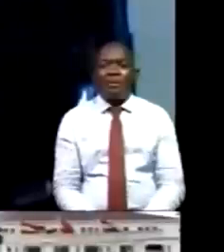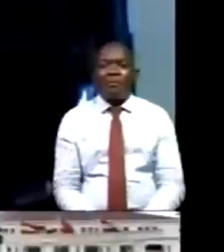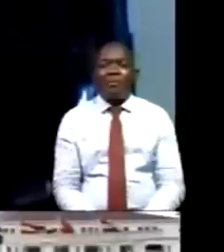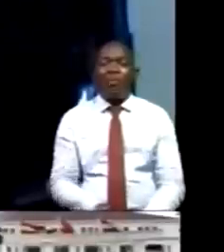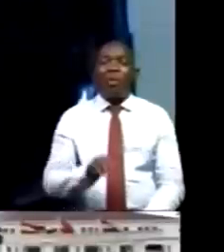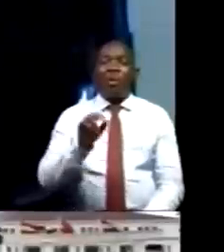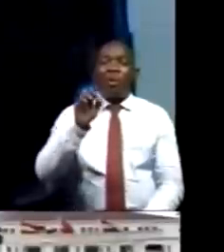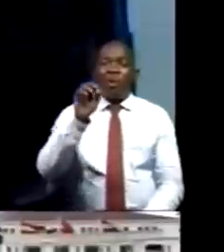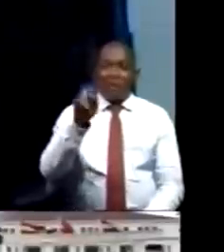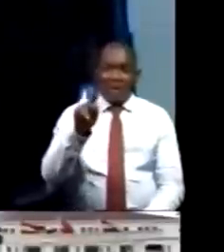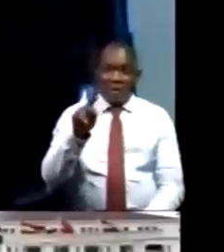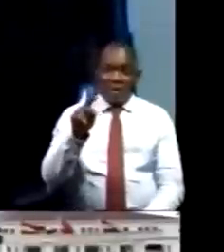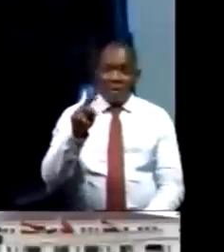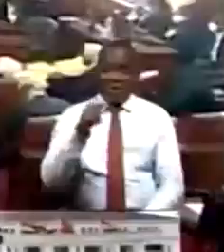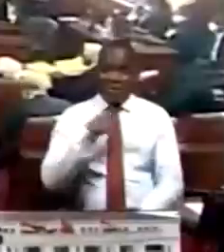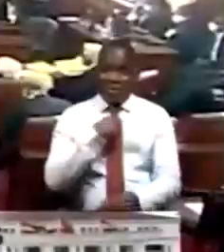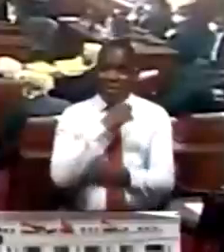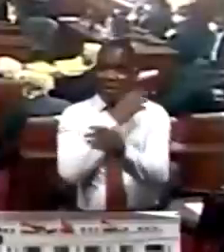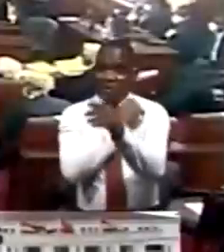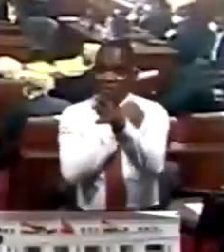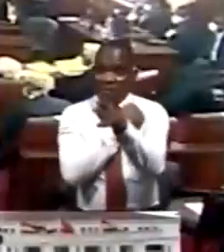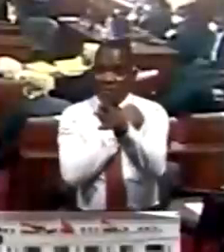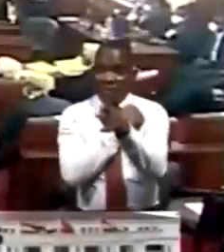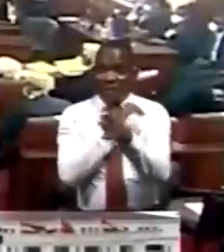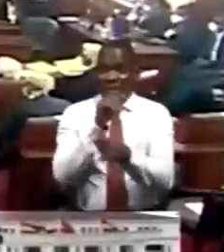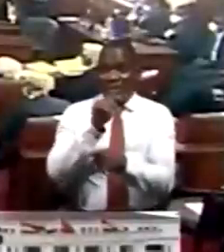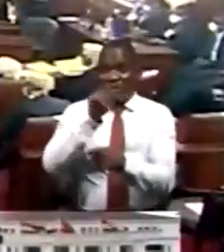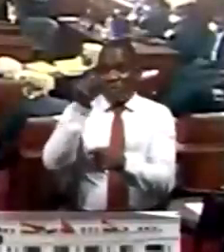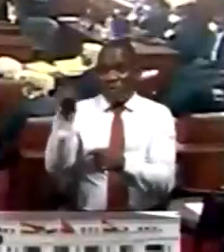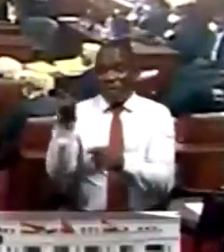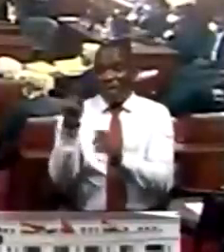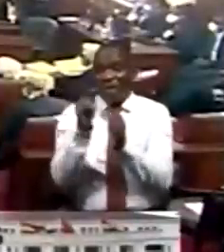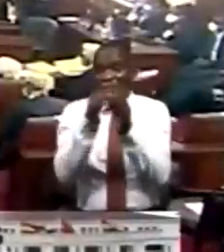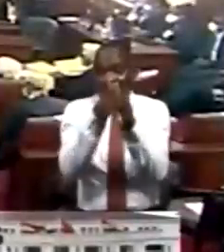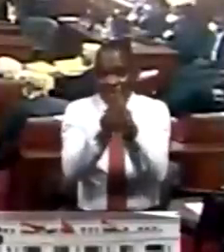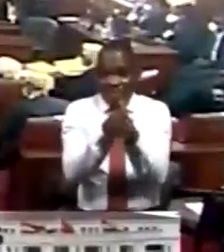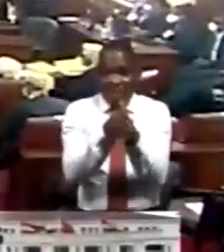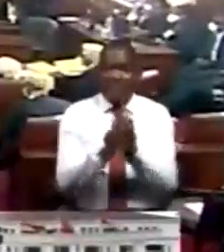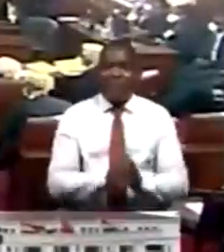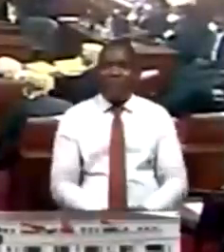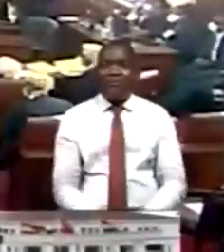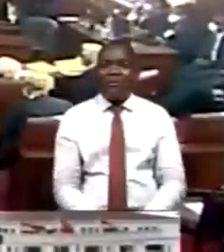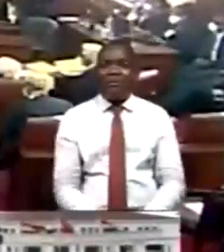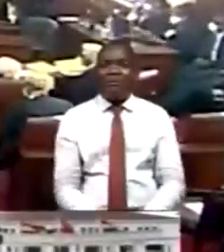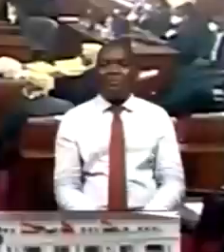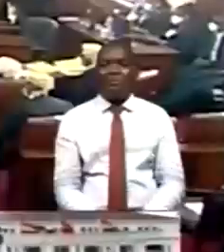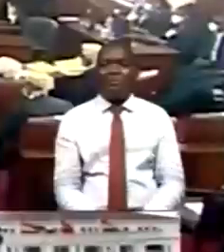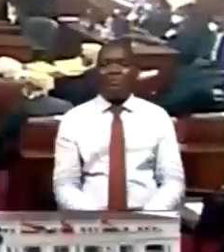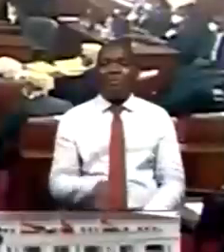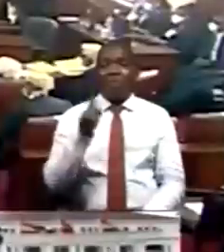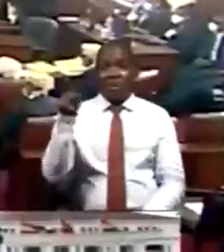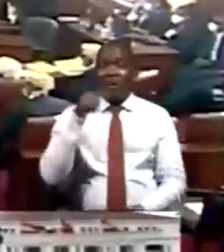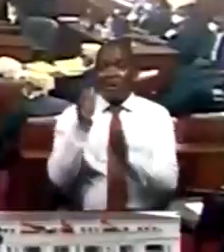Yeah, Mr. Amenuvor, I was reminding you, see, the question you asked a specific question to give